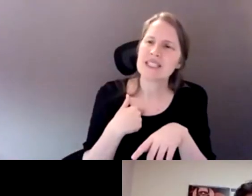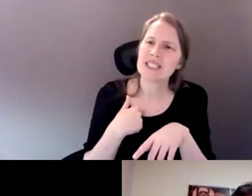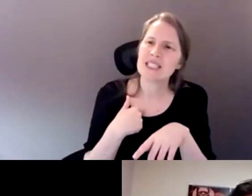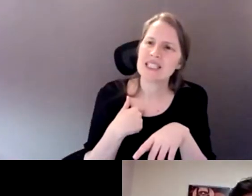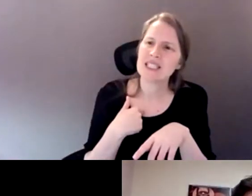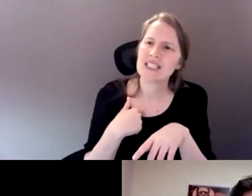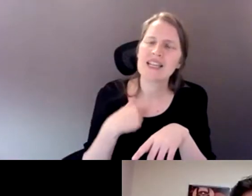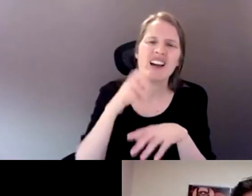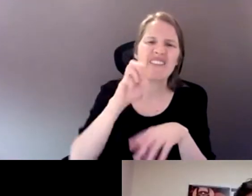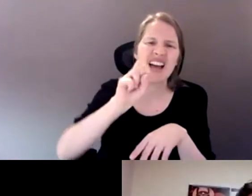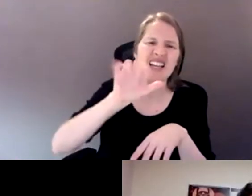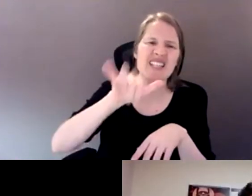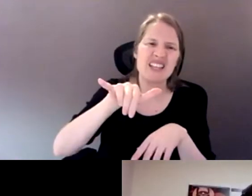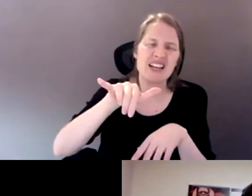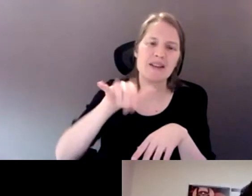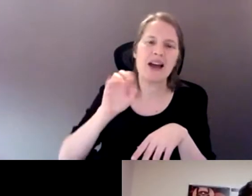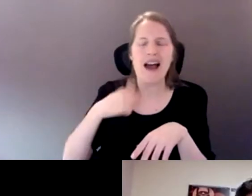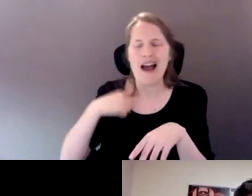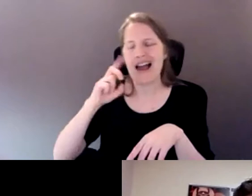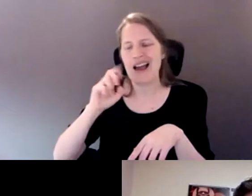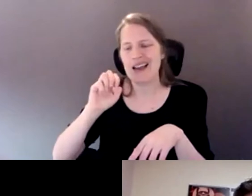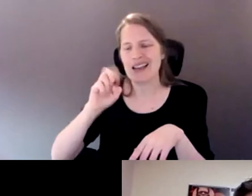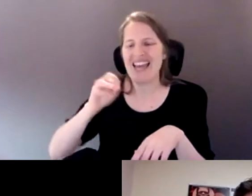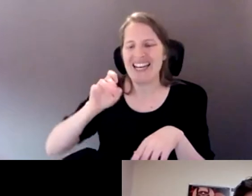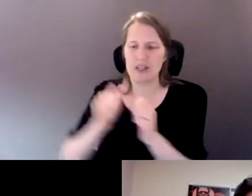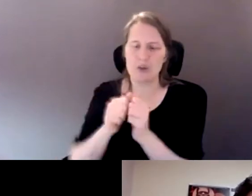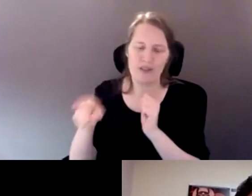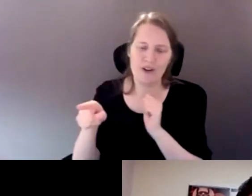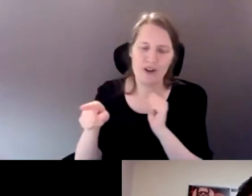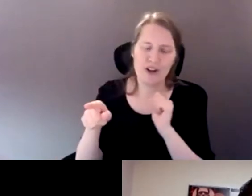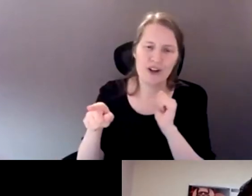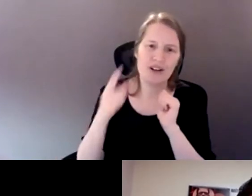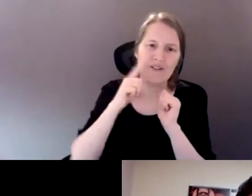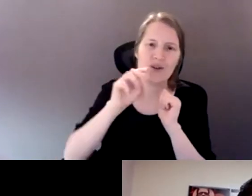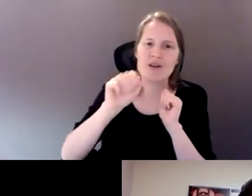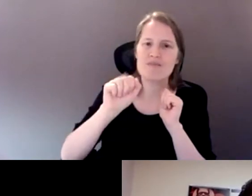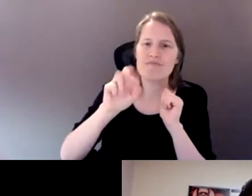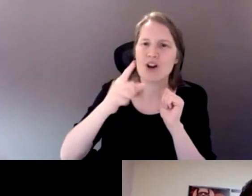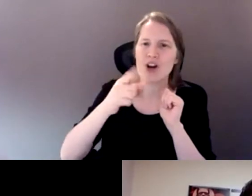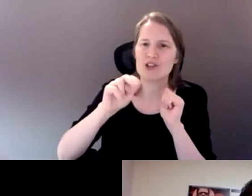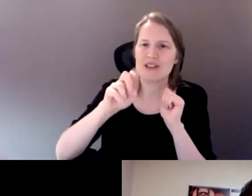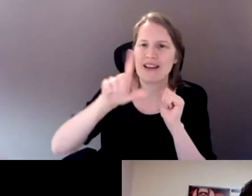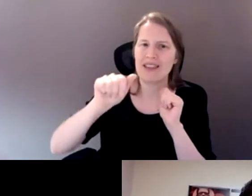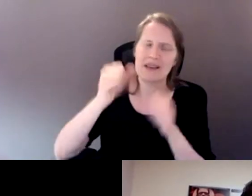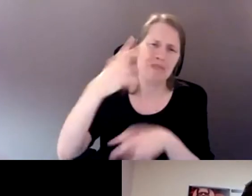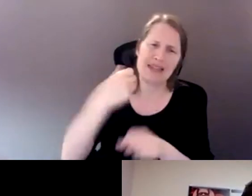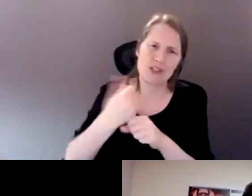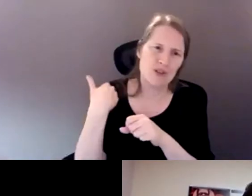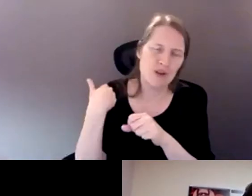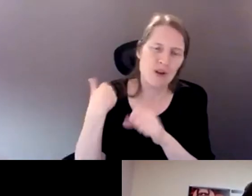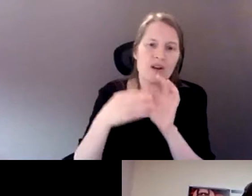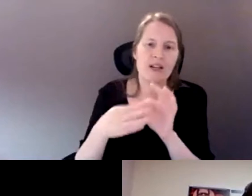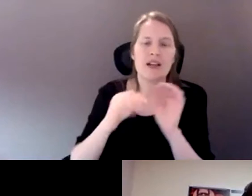of an essay that I edited for her for Marginalia many years ago, about Jew